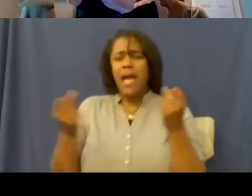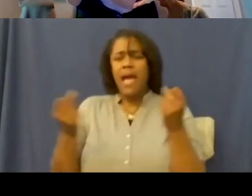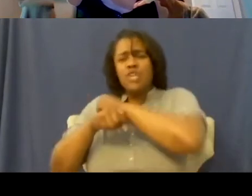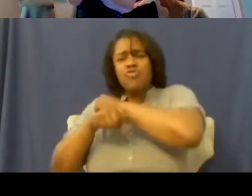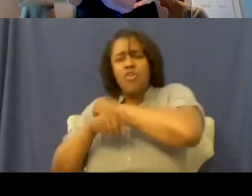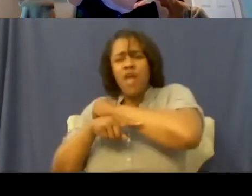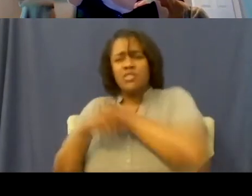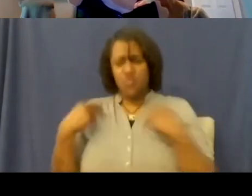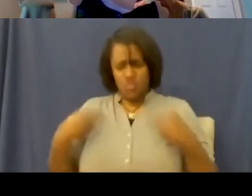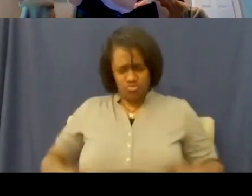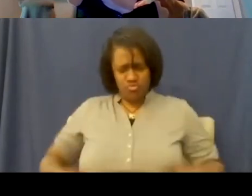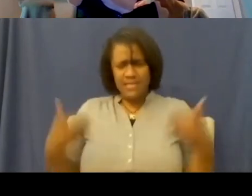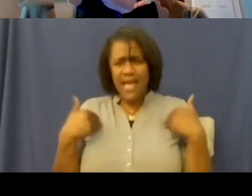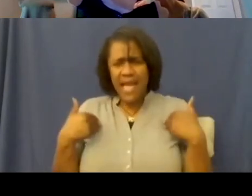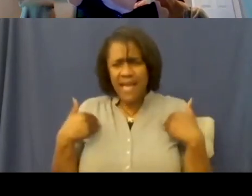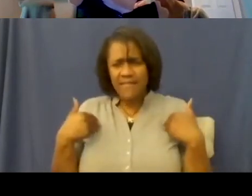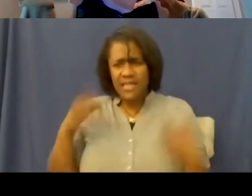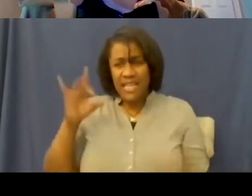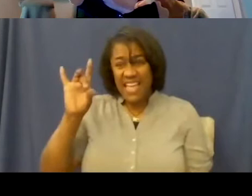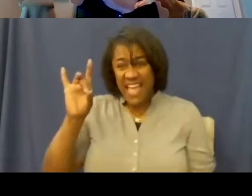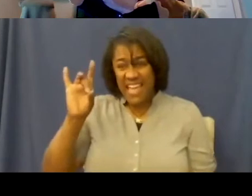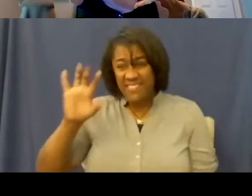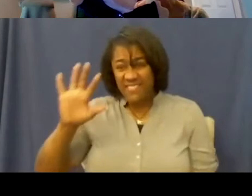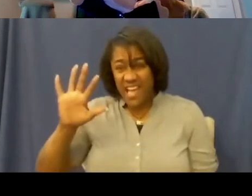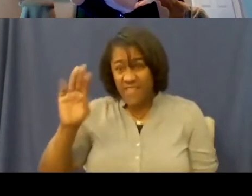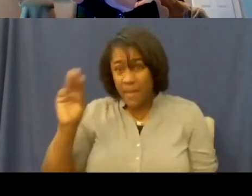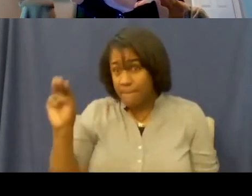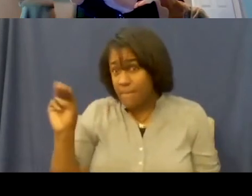You think they have 85 million,